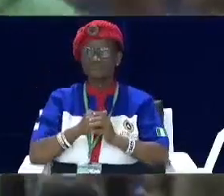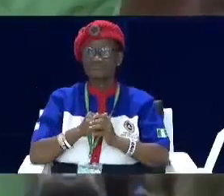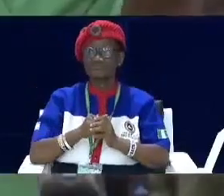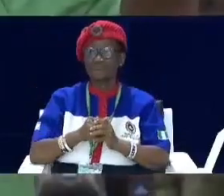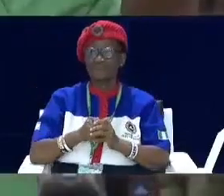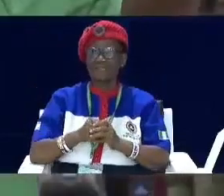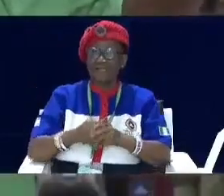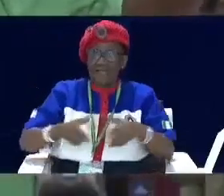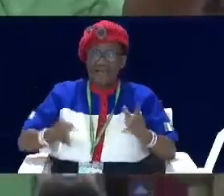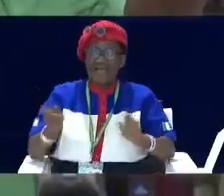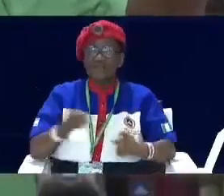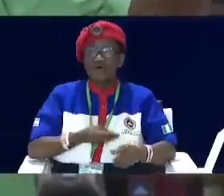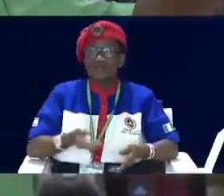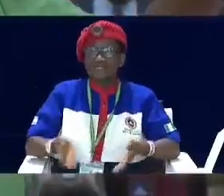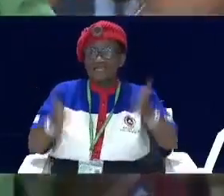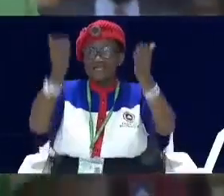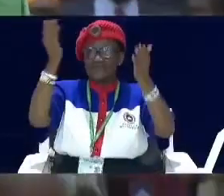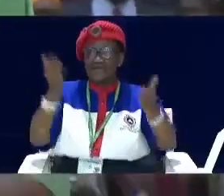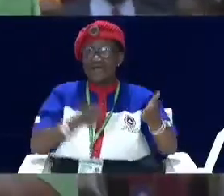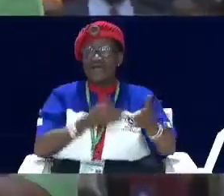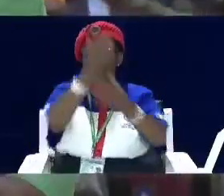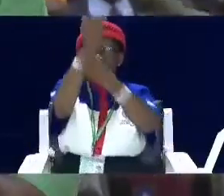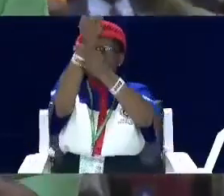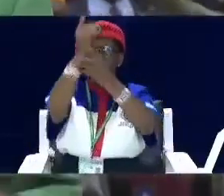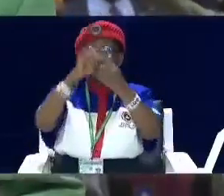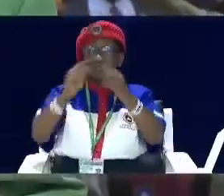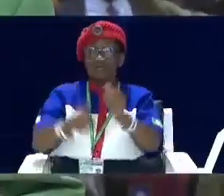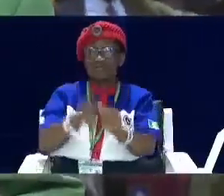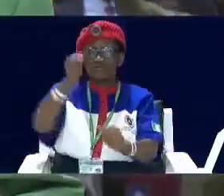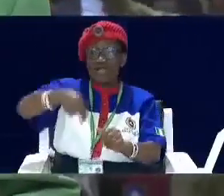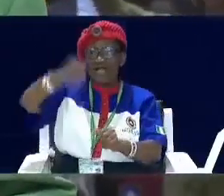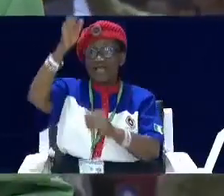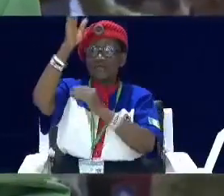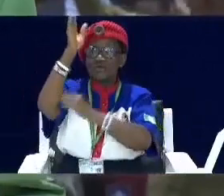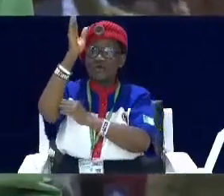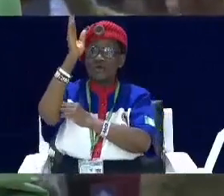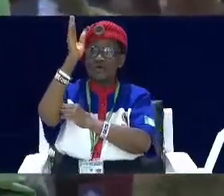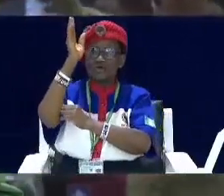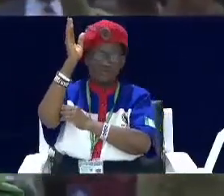Well, let's lift our hands to the Most High God.